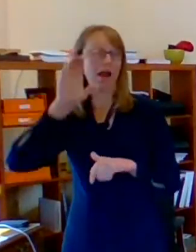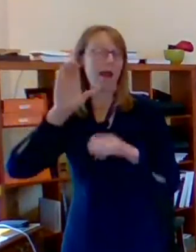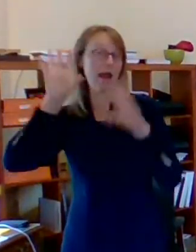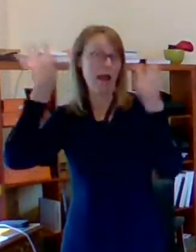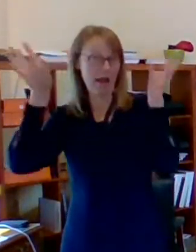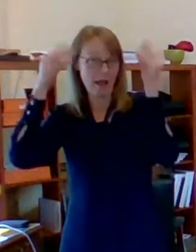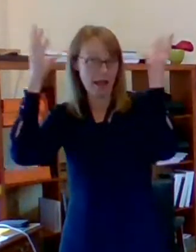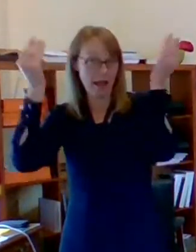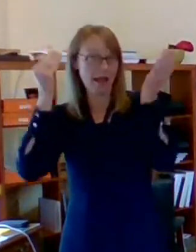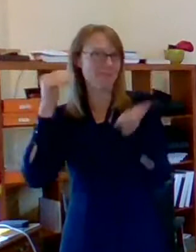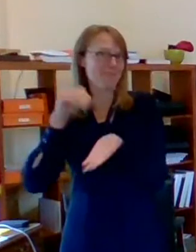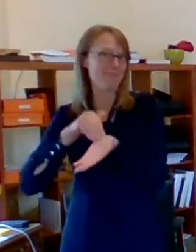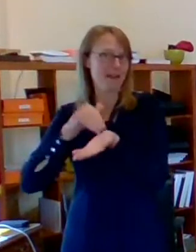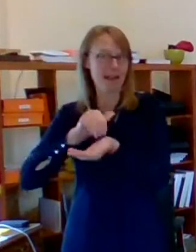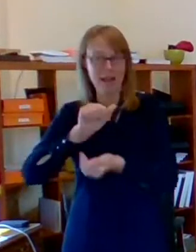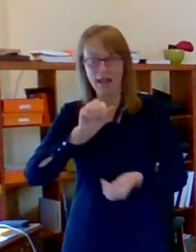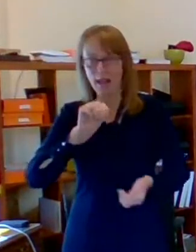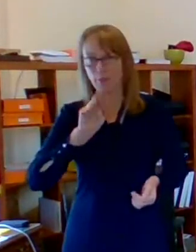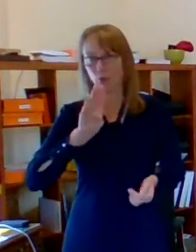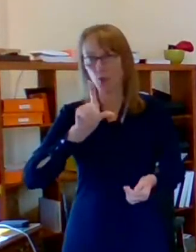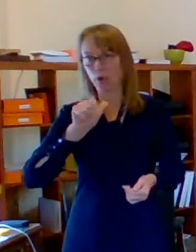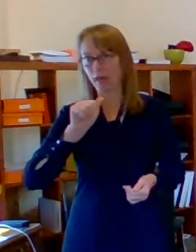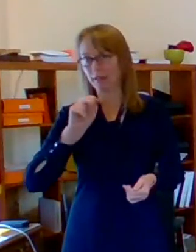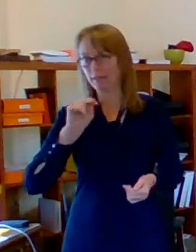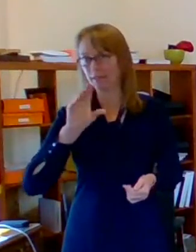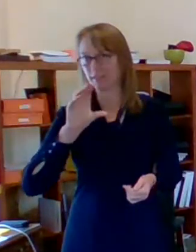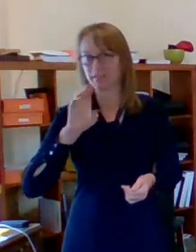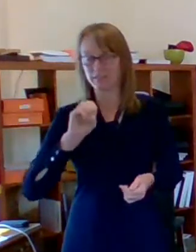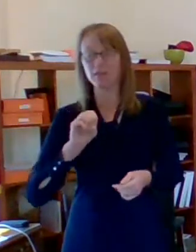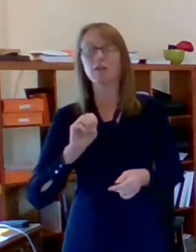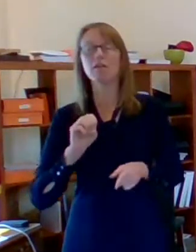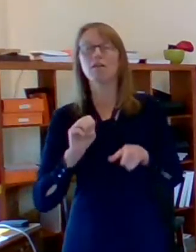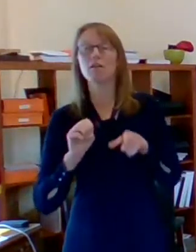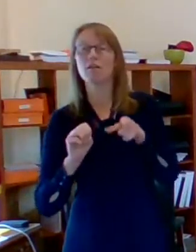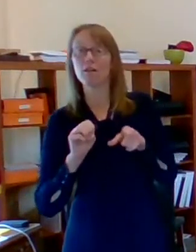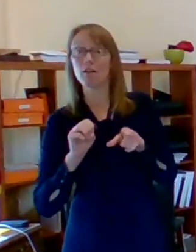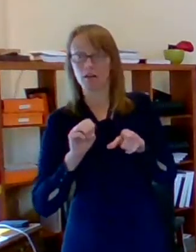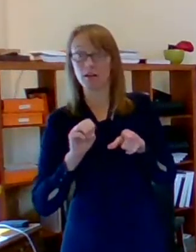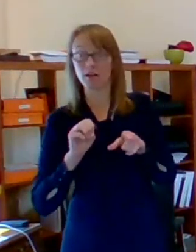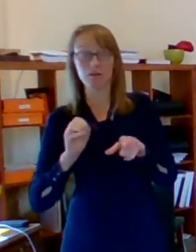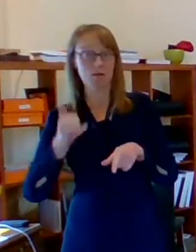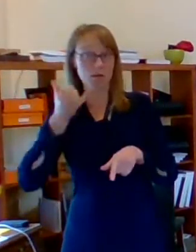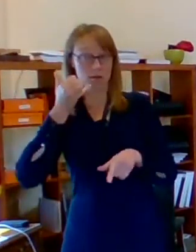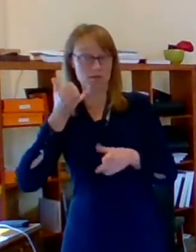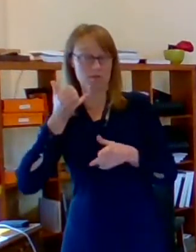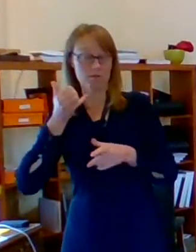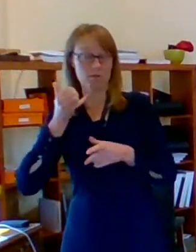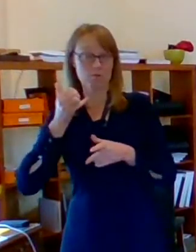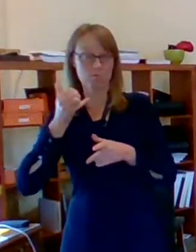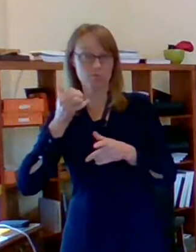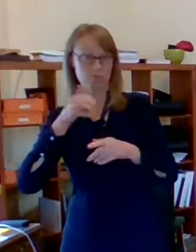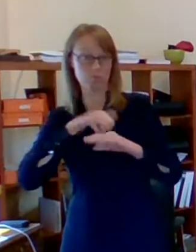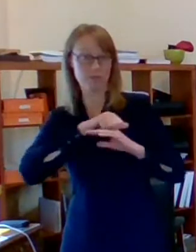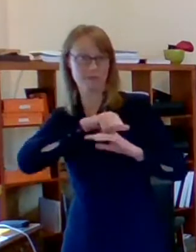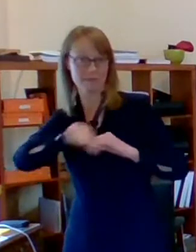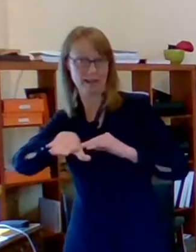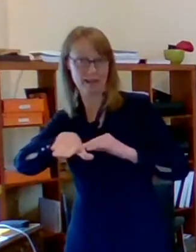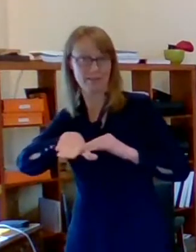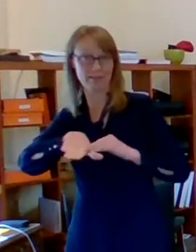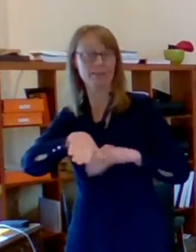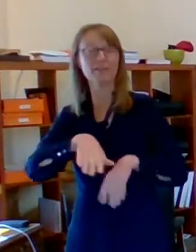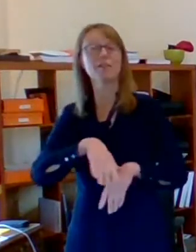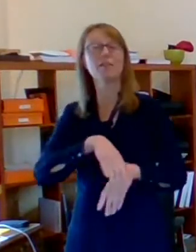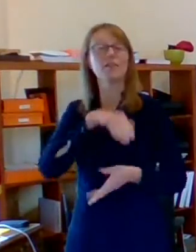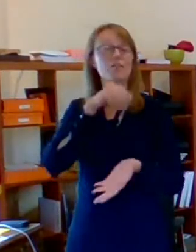divert those calls and to have a social worker, a mental health worker, a clinician help by responding to those calls and